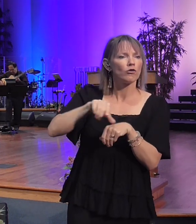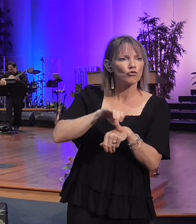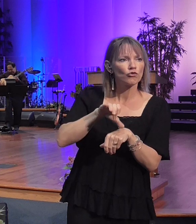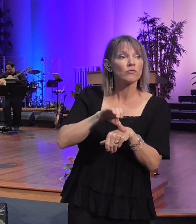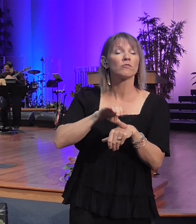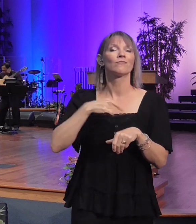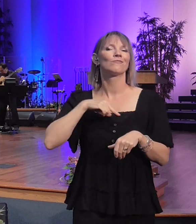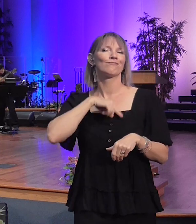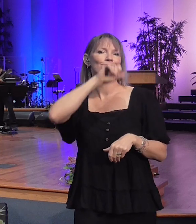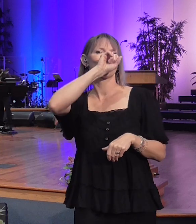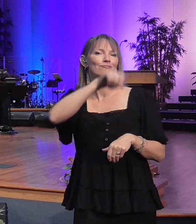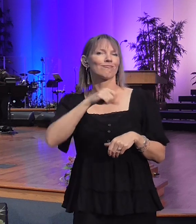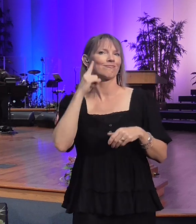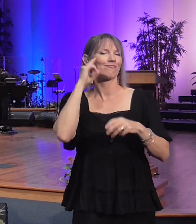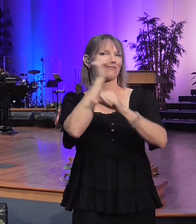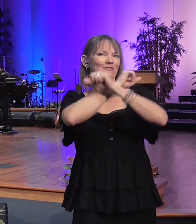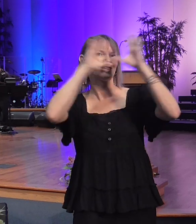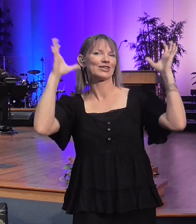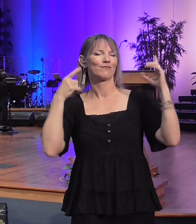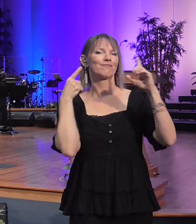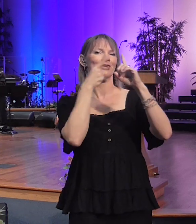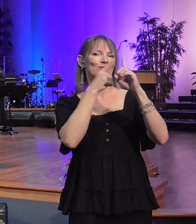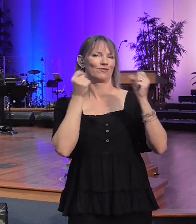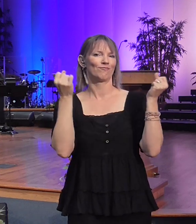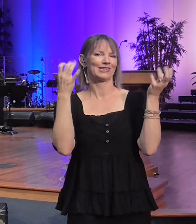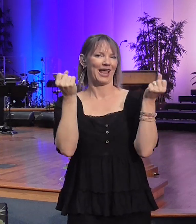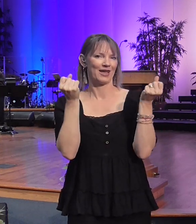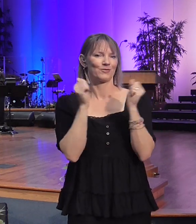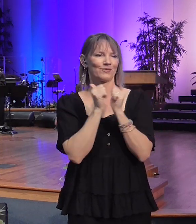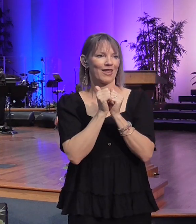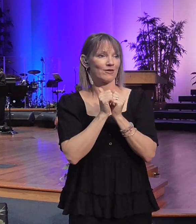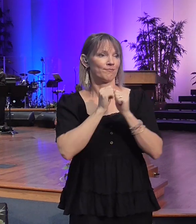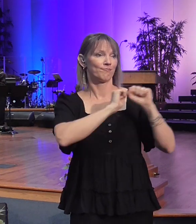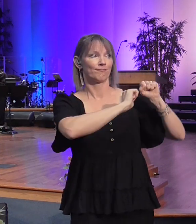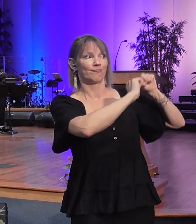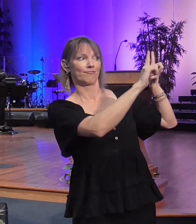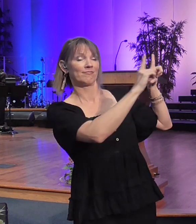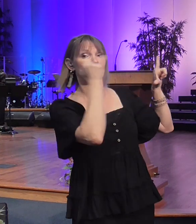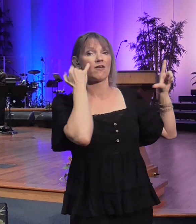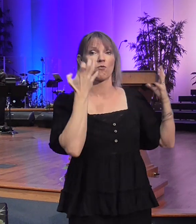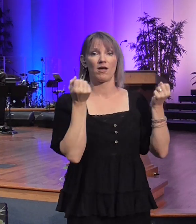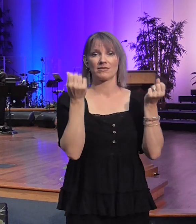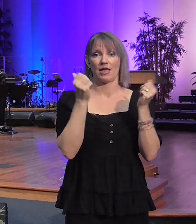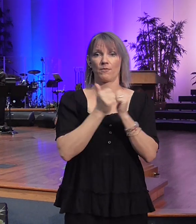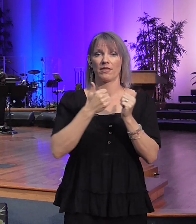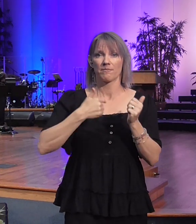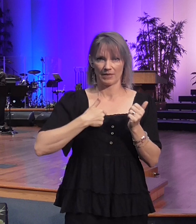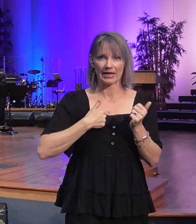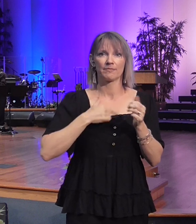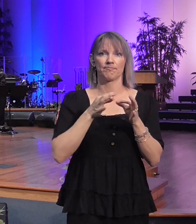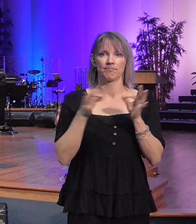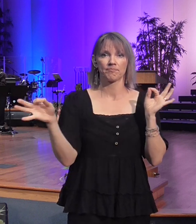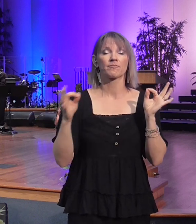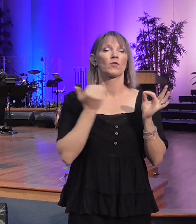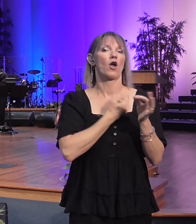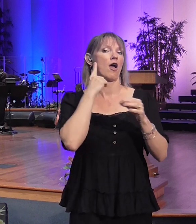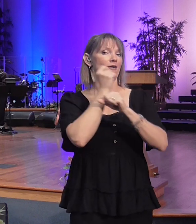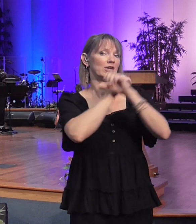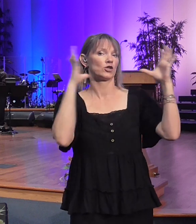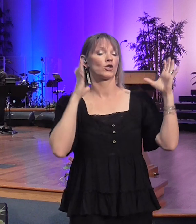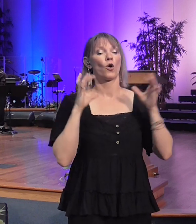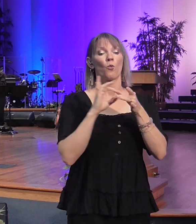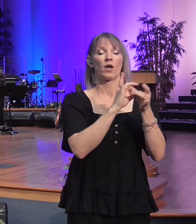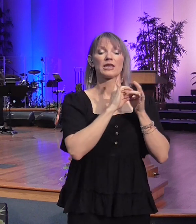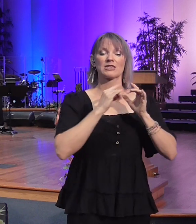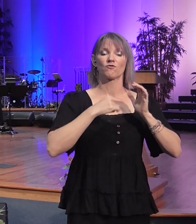to recite a vision and mission each week. It's coming up on our screens. If you want to say it along with me, it goes like this. Our vision, oneness